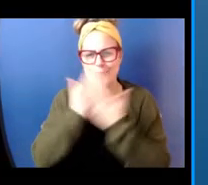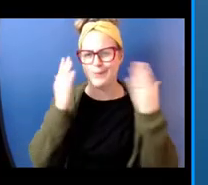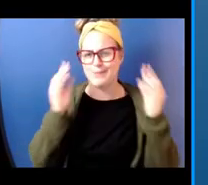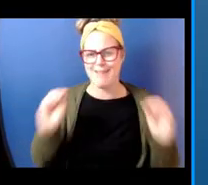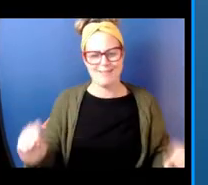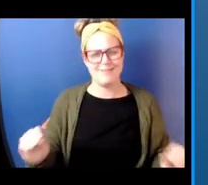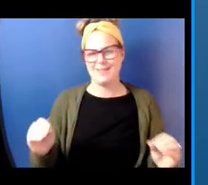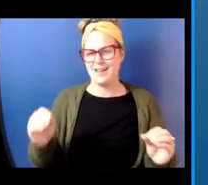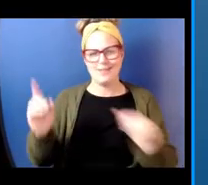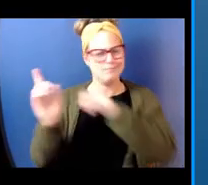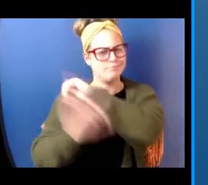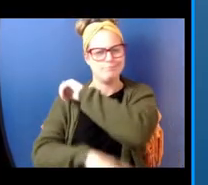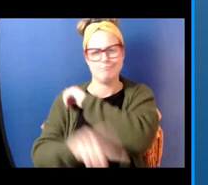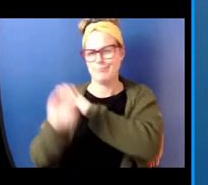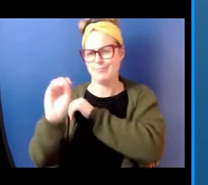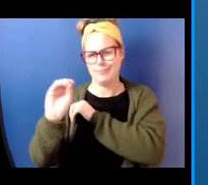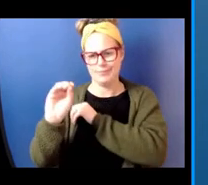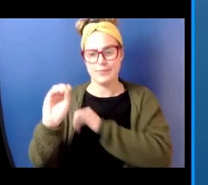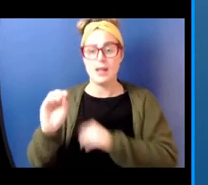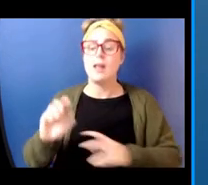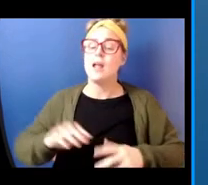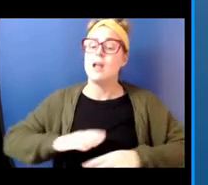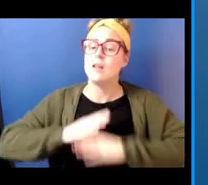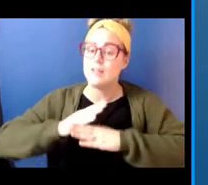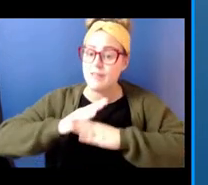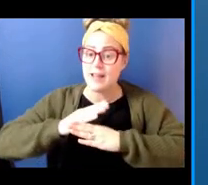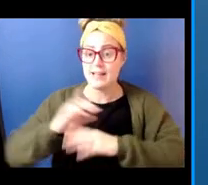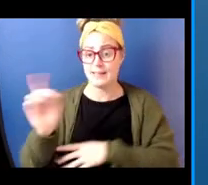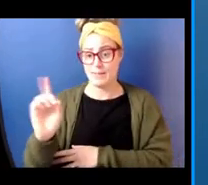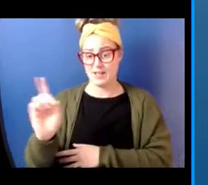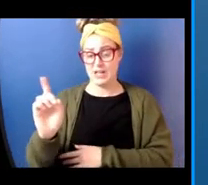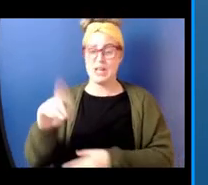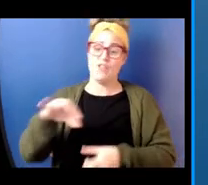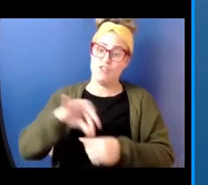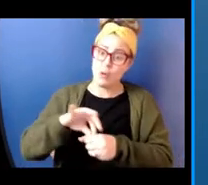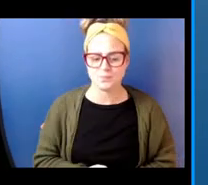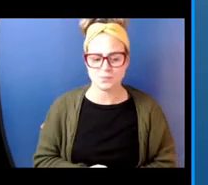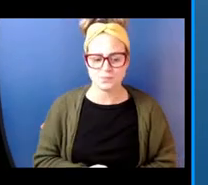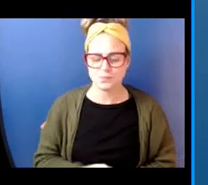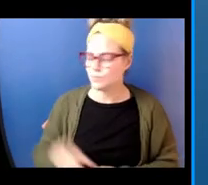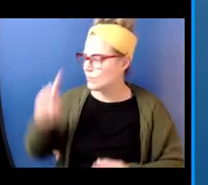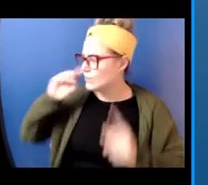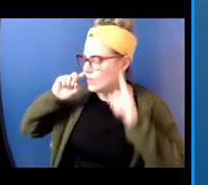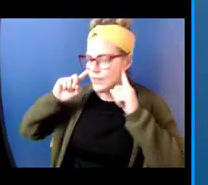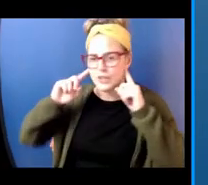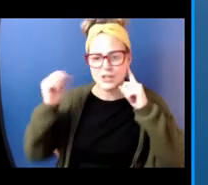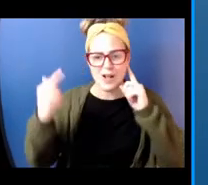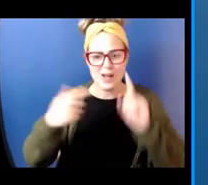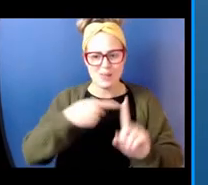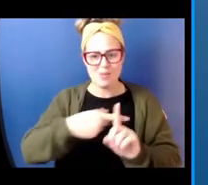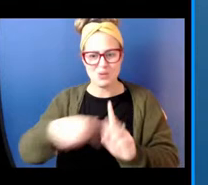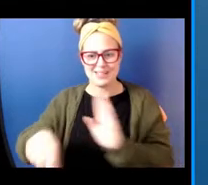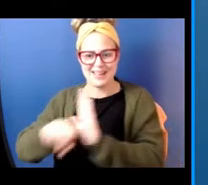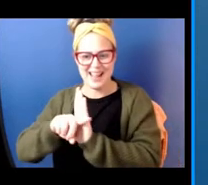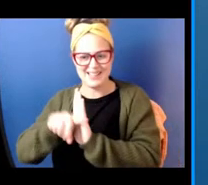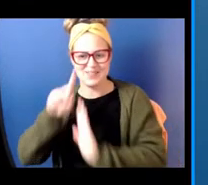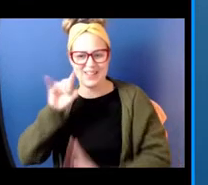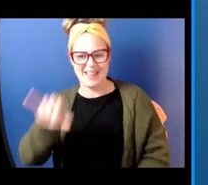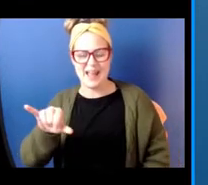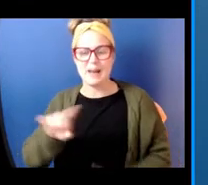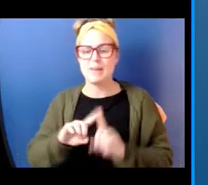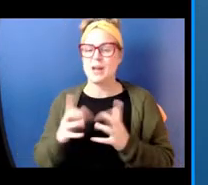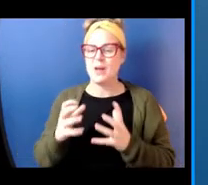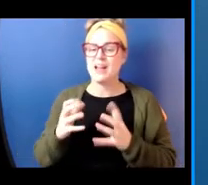defending democracy and there's a wonderful wonderful DNC Department that is pros and cons of this but I do want to share a quick